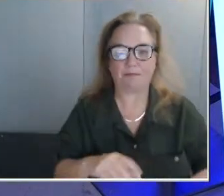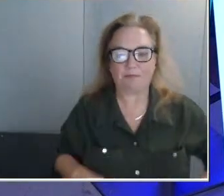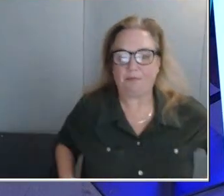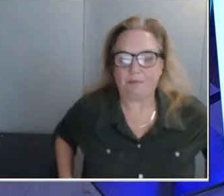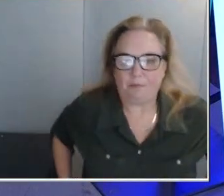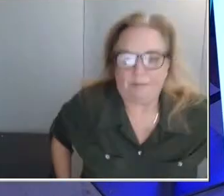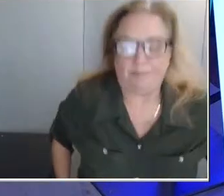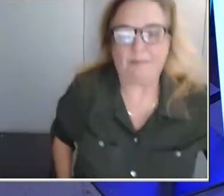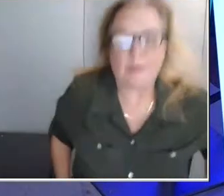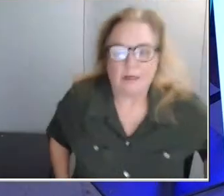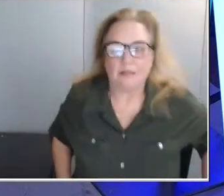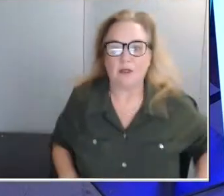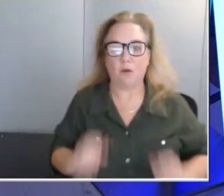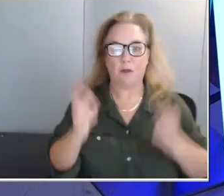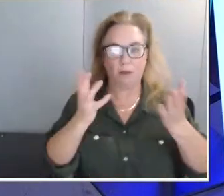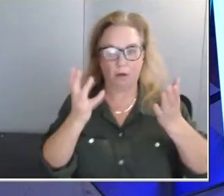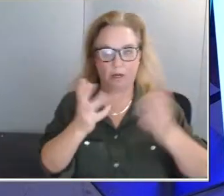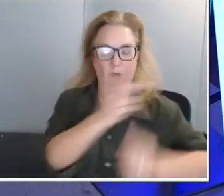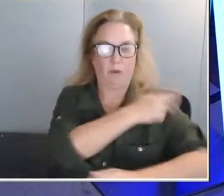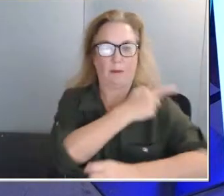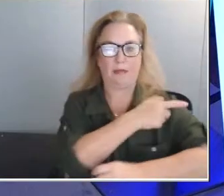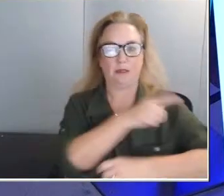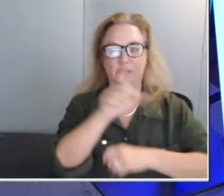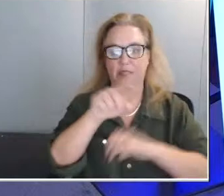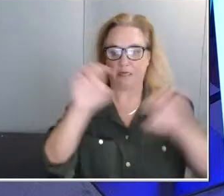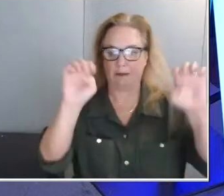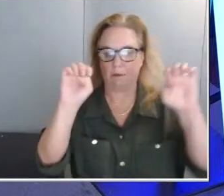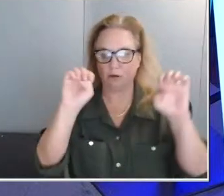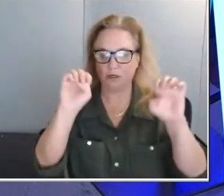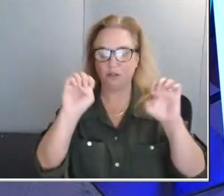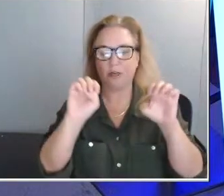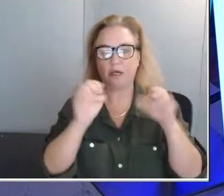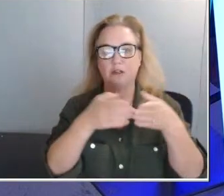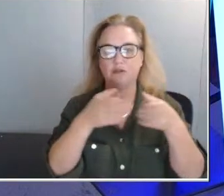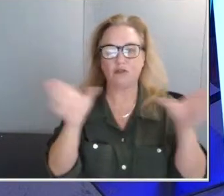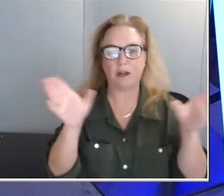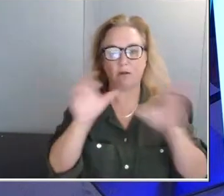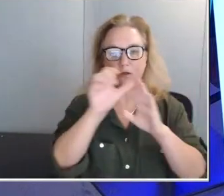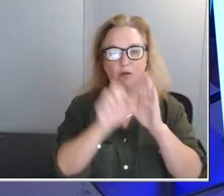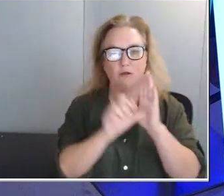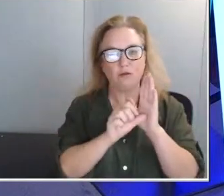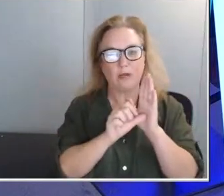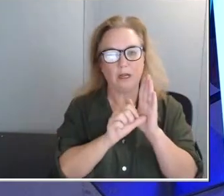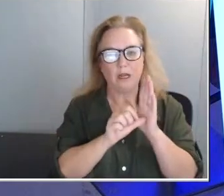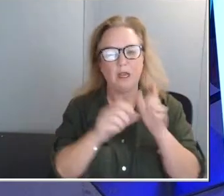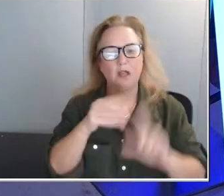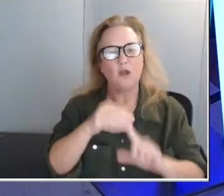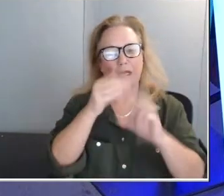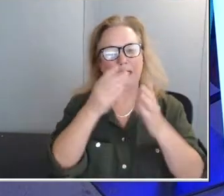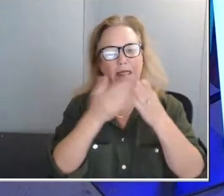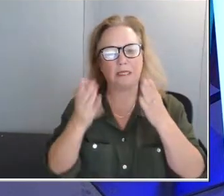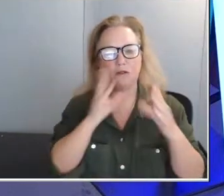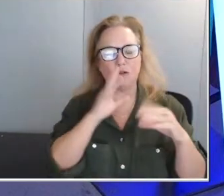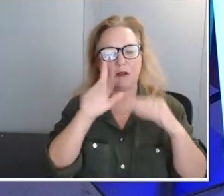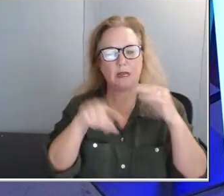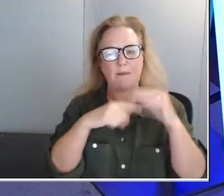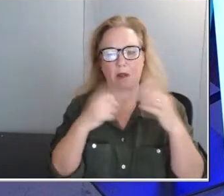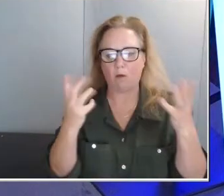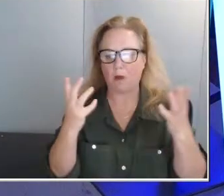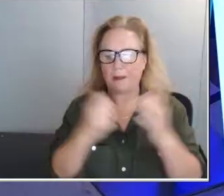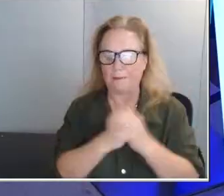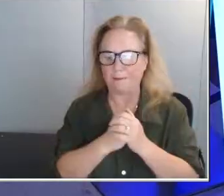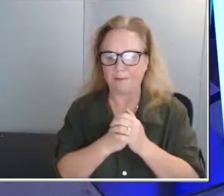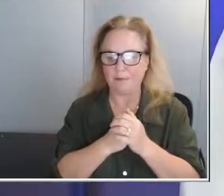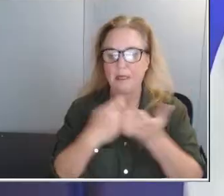needs that a patient would need that's in emergency general surgery. What would be those unique things that you're talking about? Sure. So